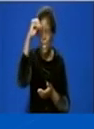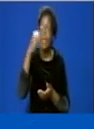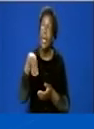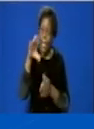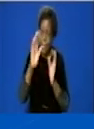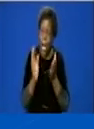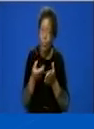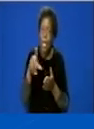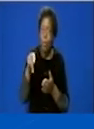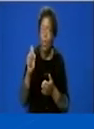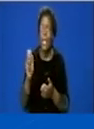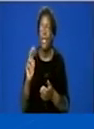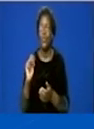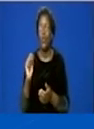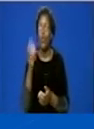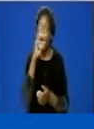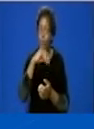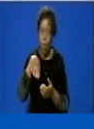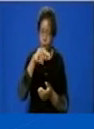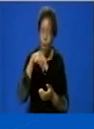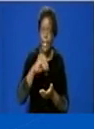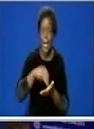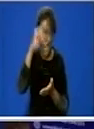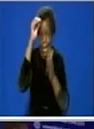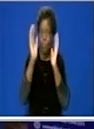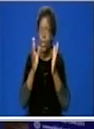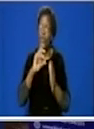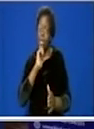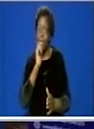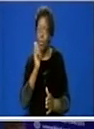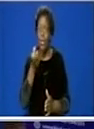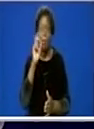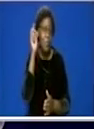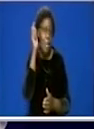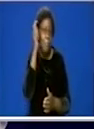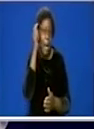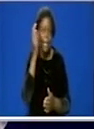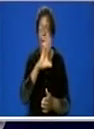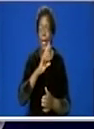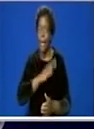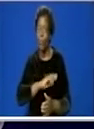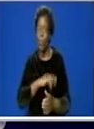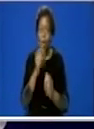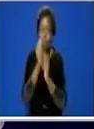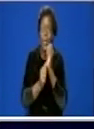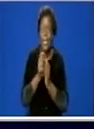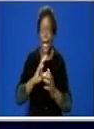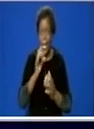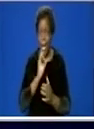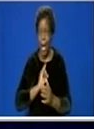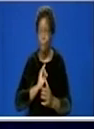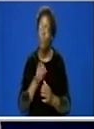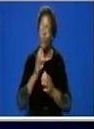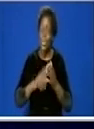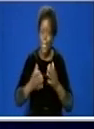the potential of every learner. So now it's all about the attitude. It's all about the mindset, which I have. That will help me say biology